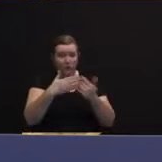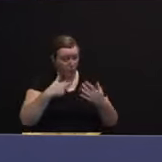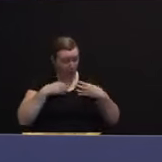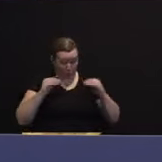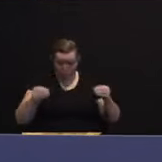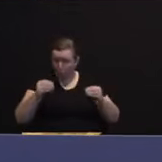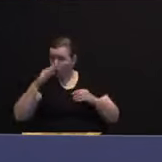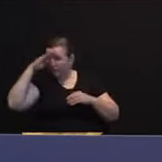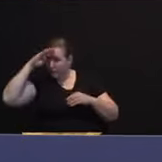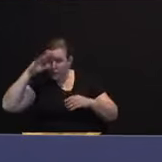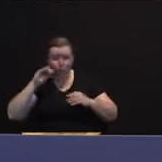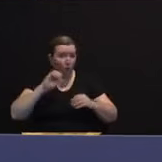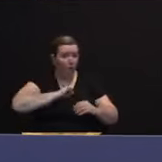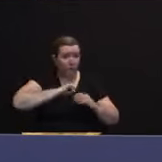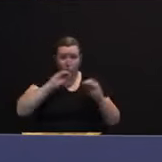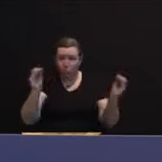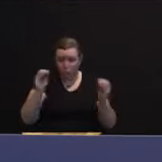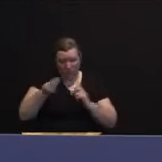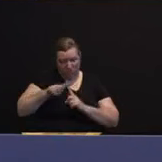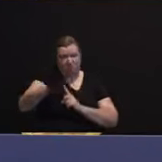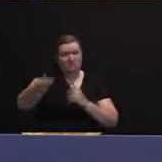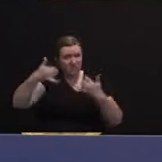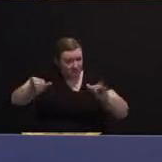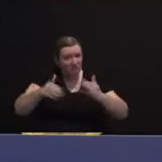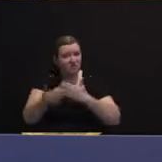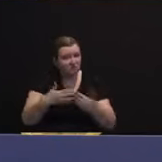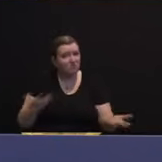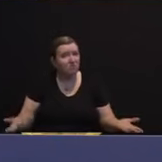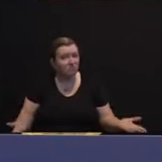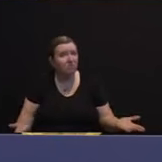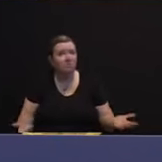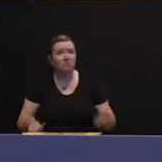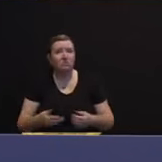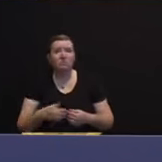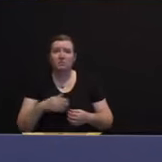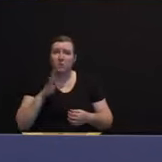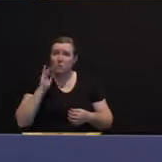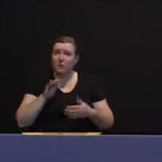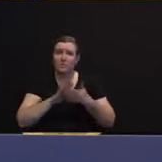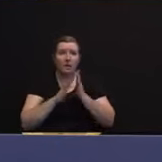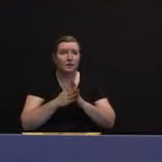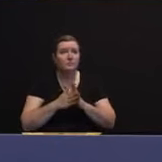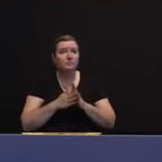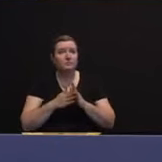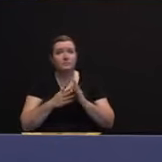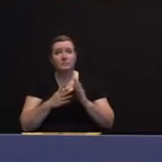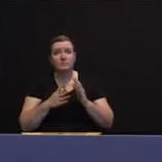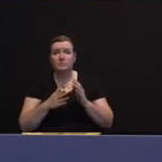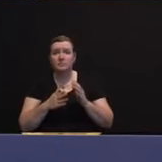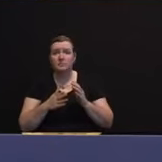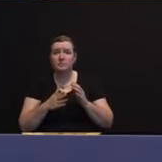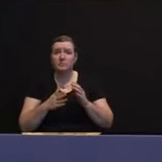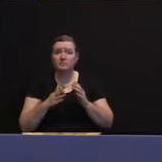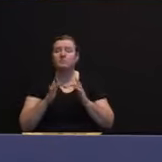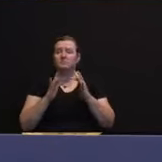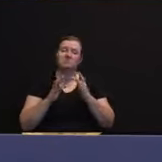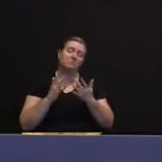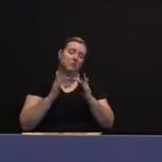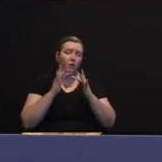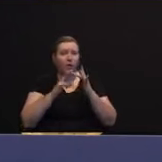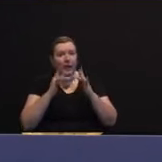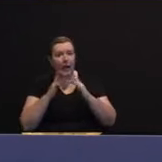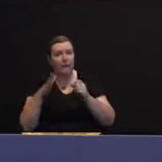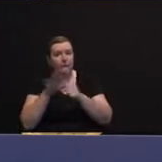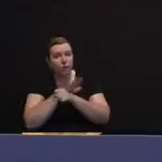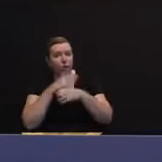virtual? That option is always sadly on the table, but the data we have so far, pretty impressive. And again, we're